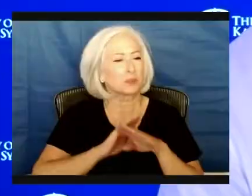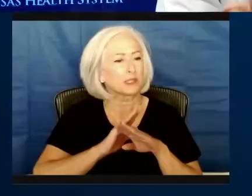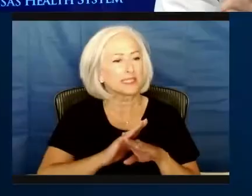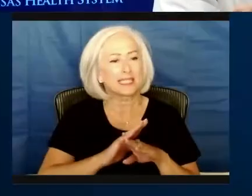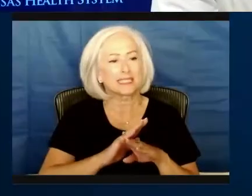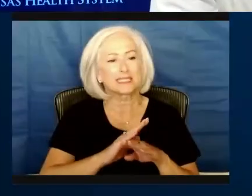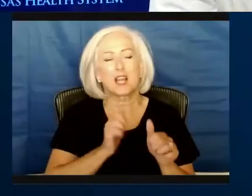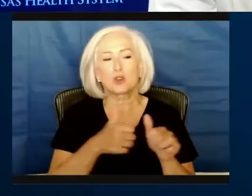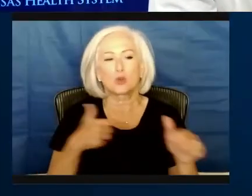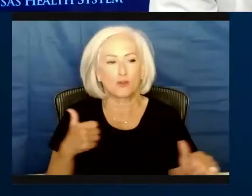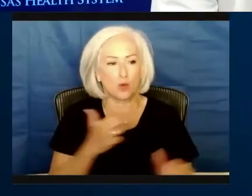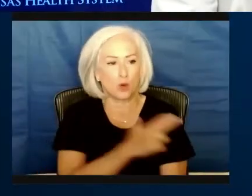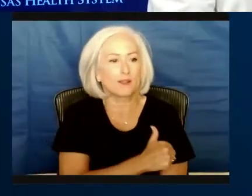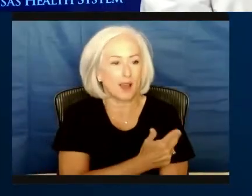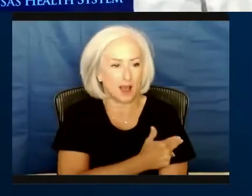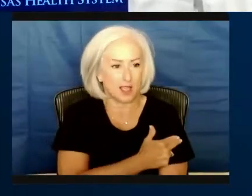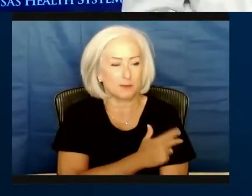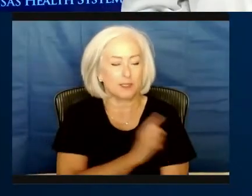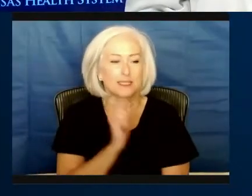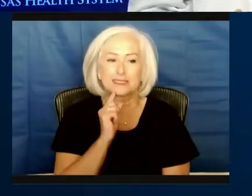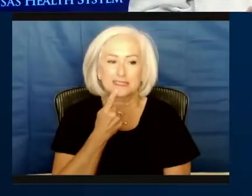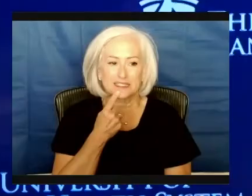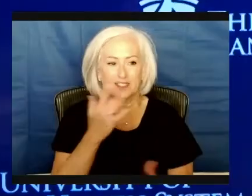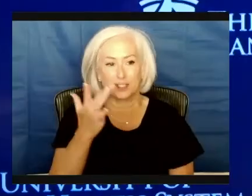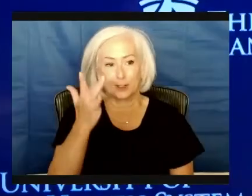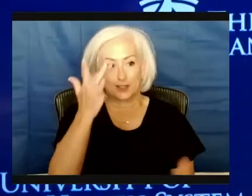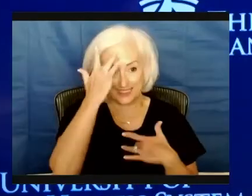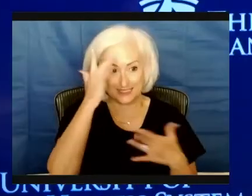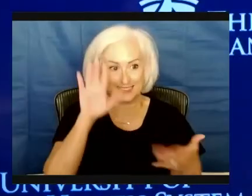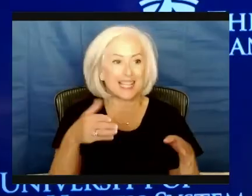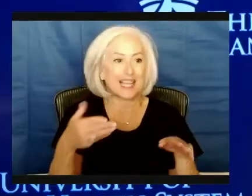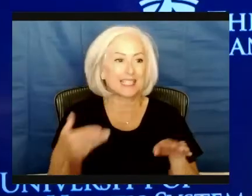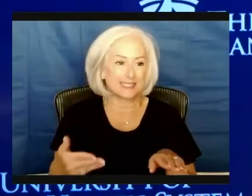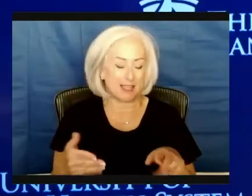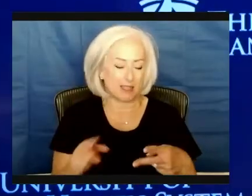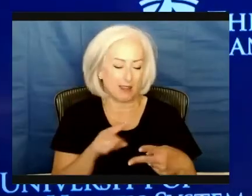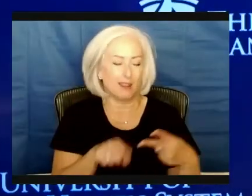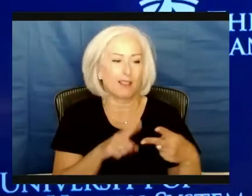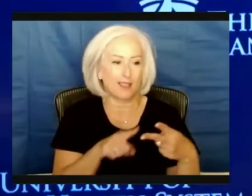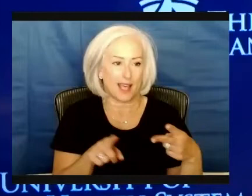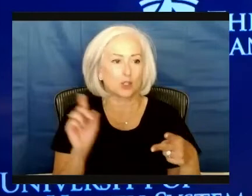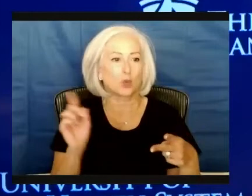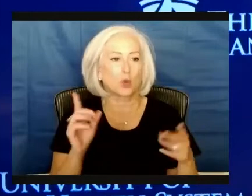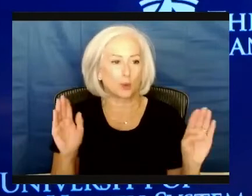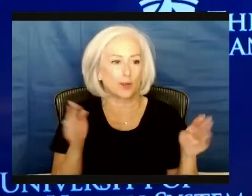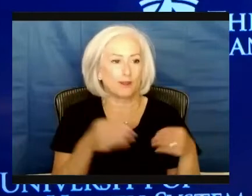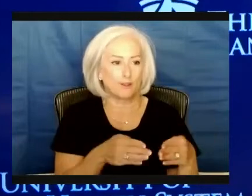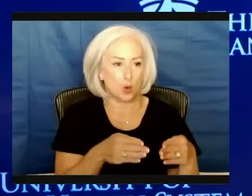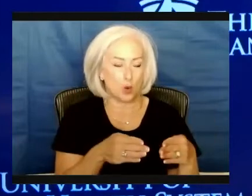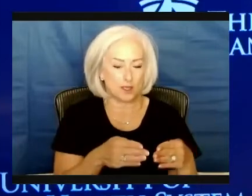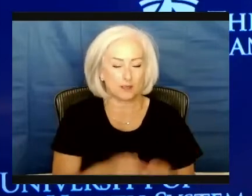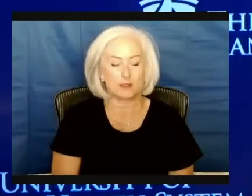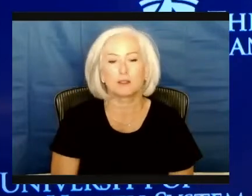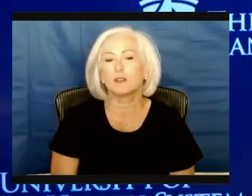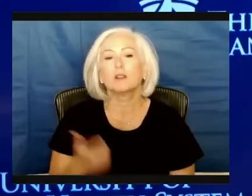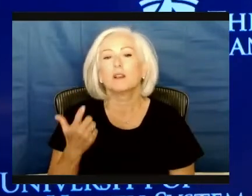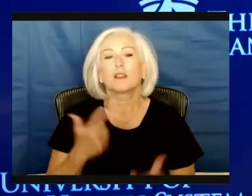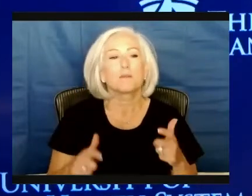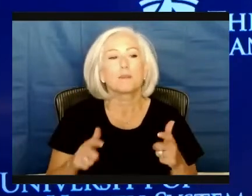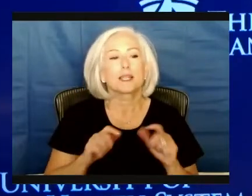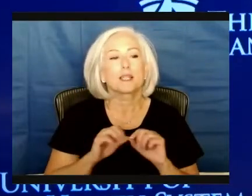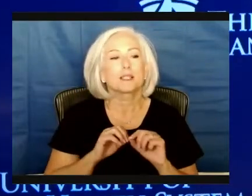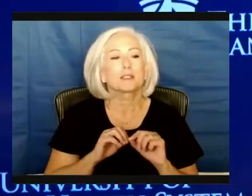I think that's the key. It is really that focus on those two things, Yeah. severe illness and death. And what we know is the biggest rise in the disease categories are those who are